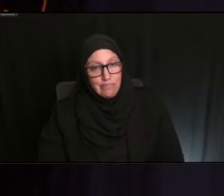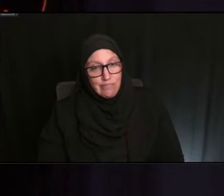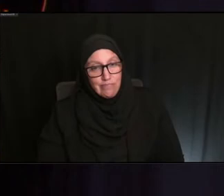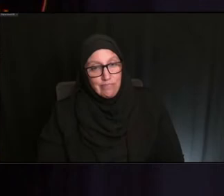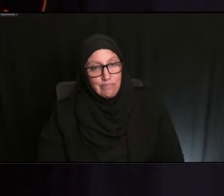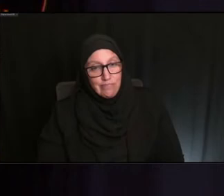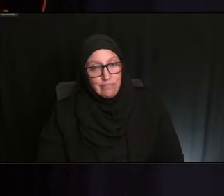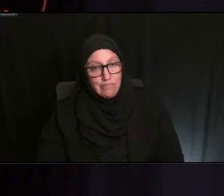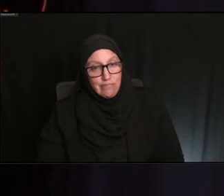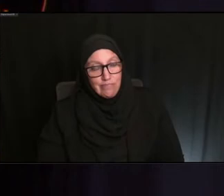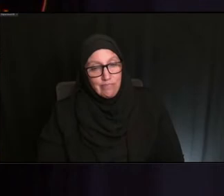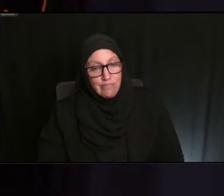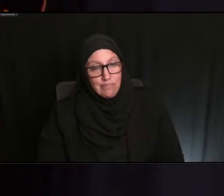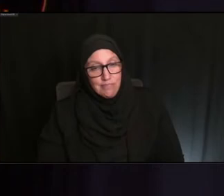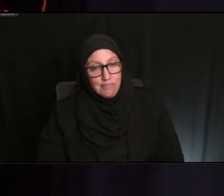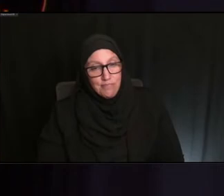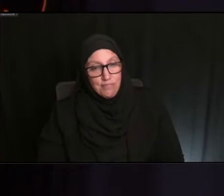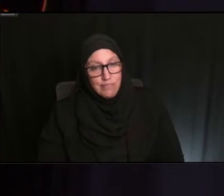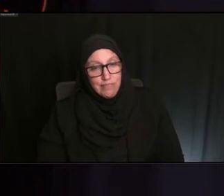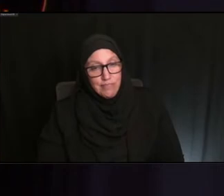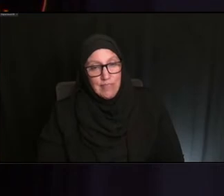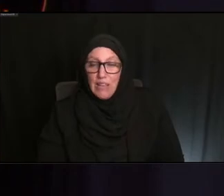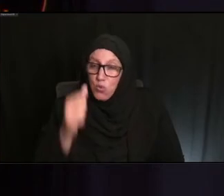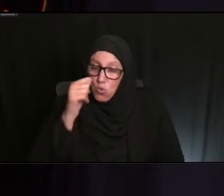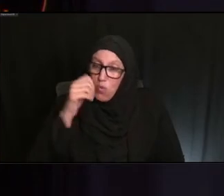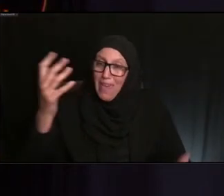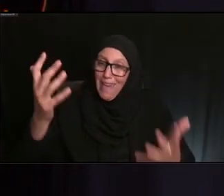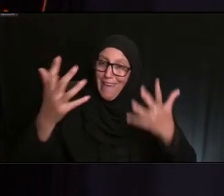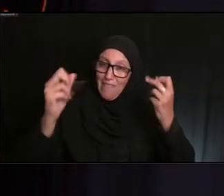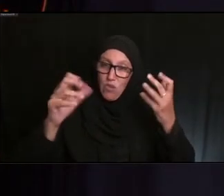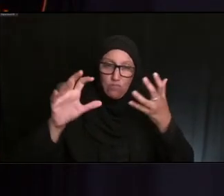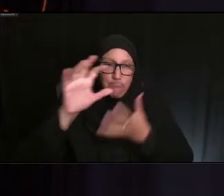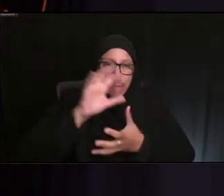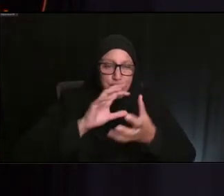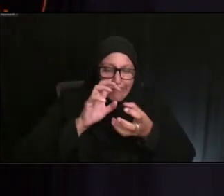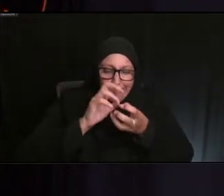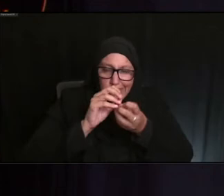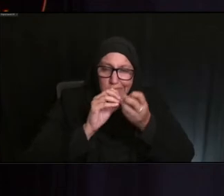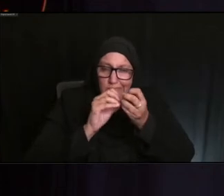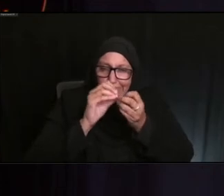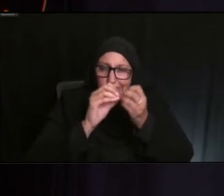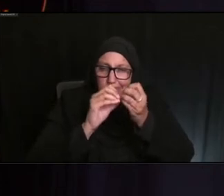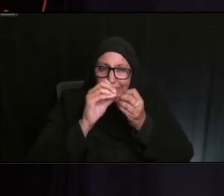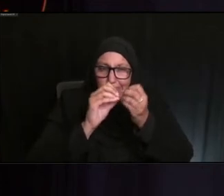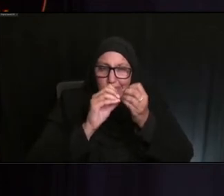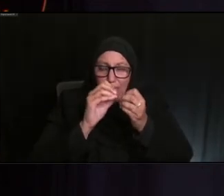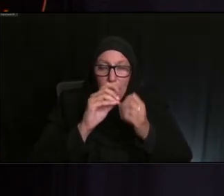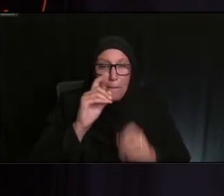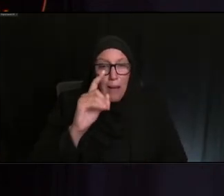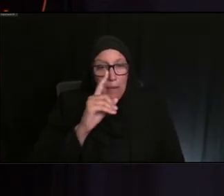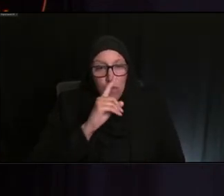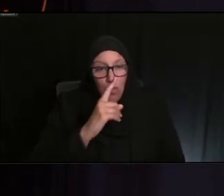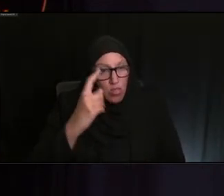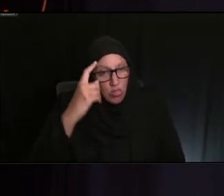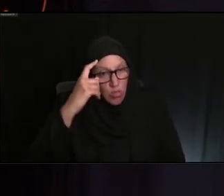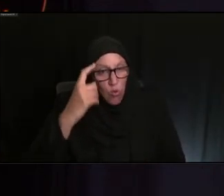The thing is, everyone thought this was a discovery of the 18th